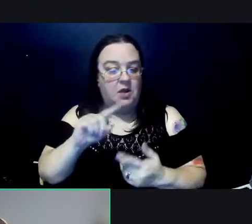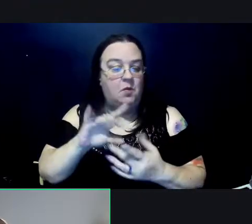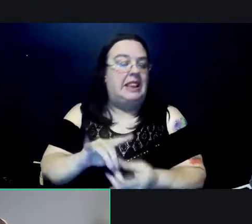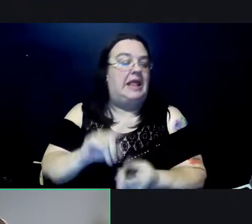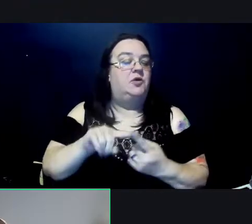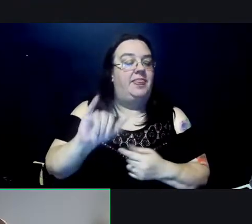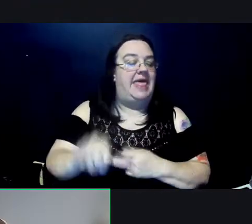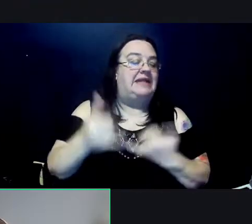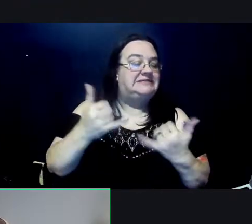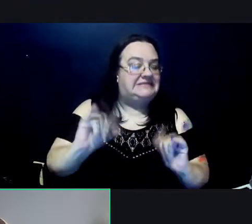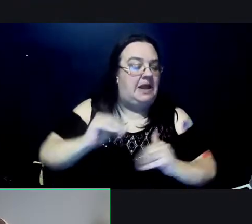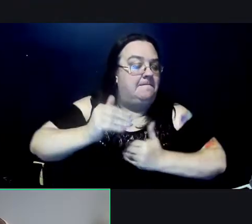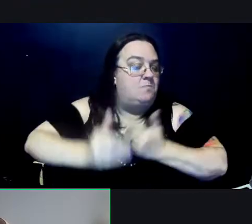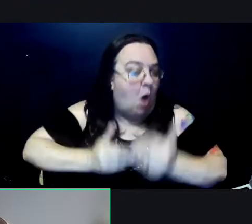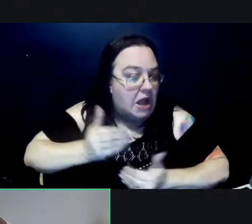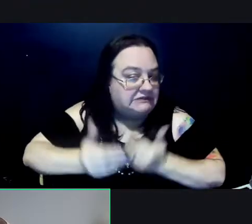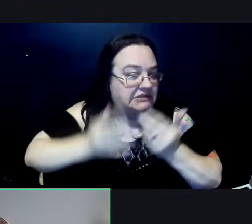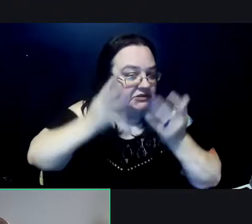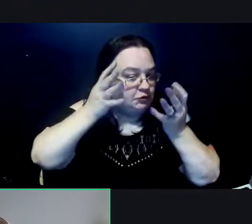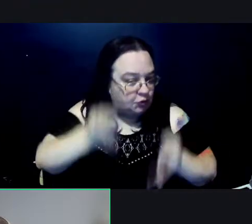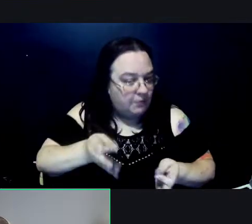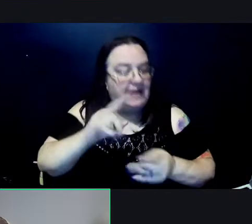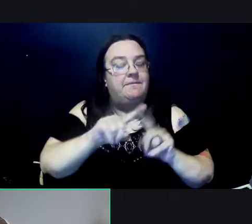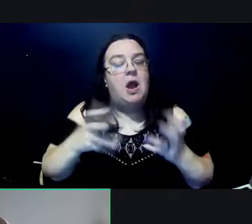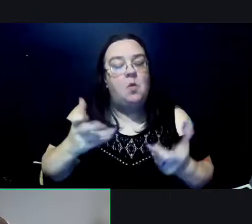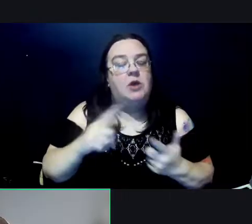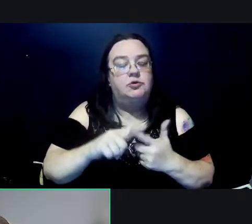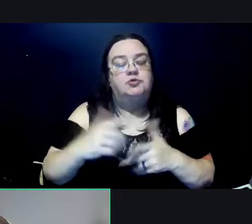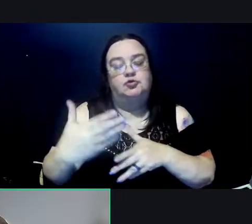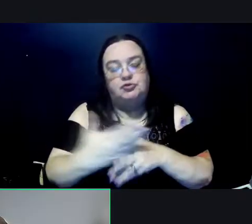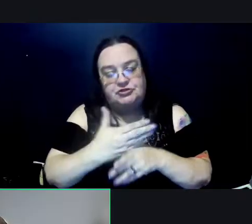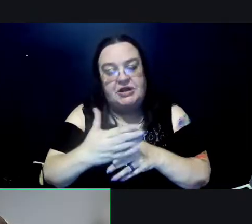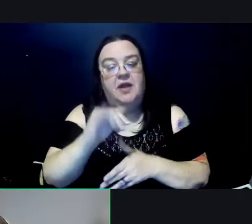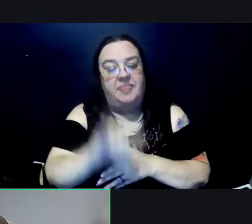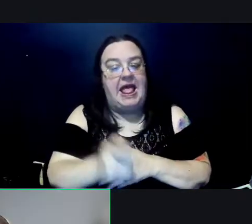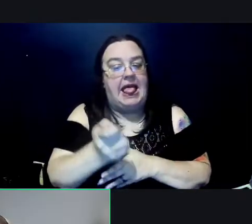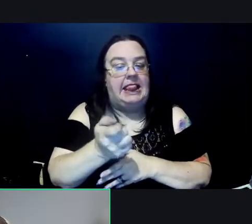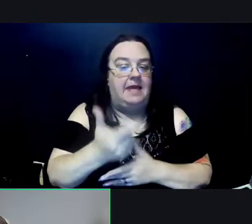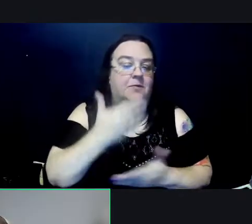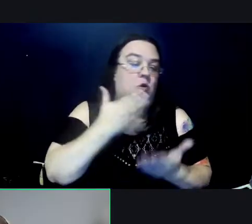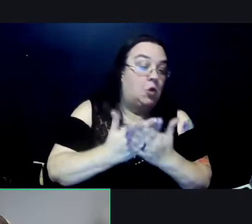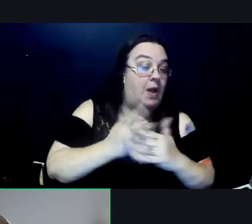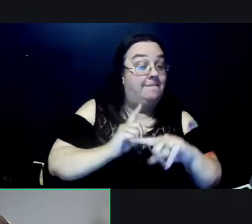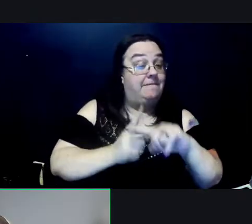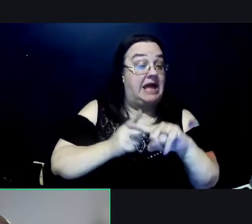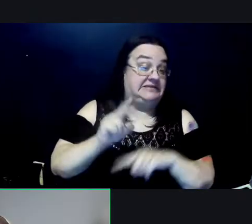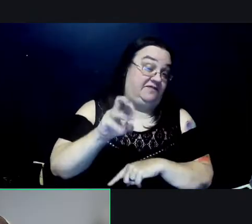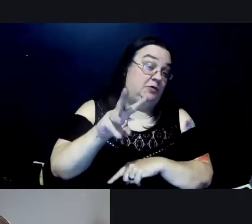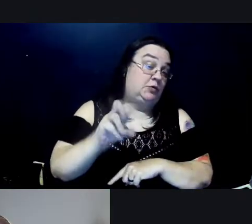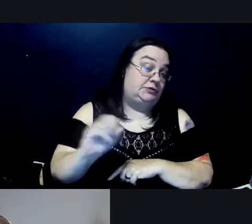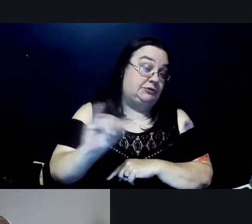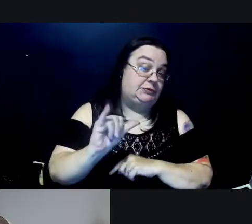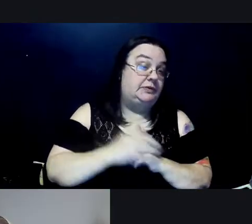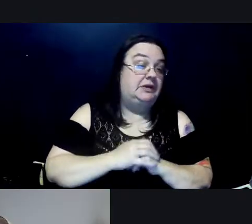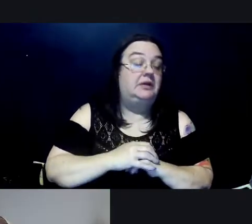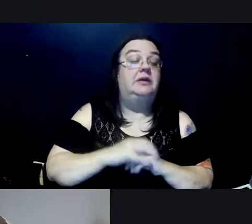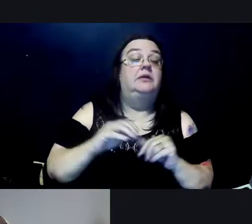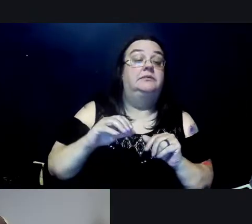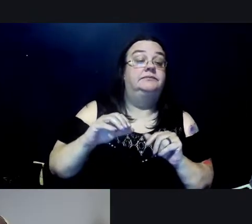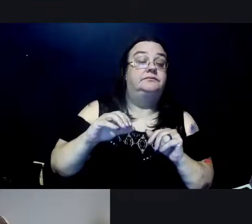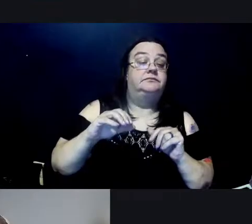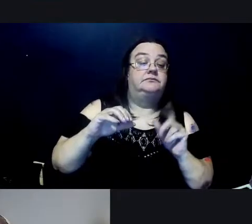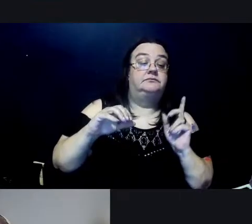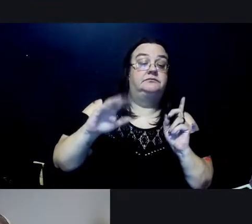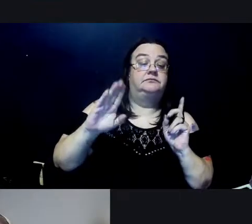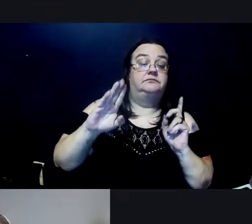of determining those, but I did want to pass on that little bit of positive news there. Yeah, so just an update on